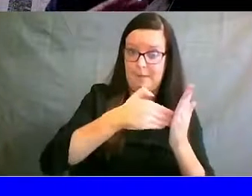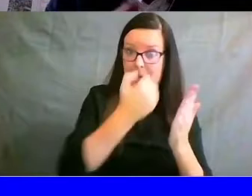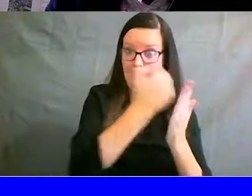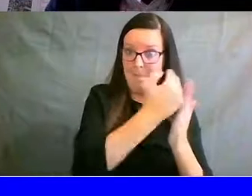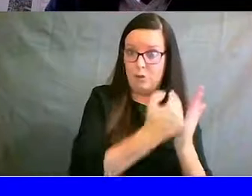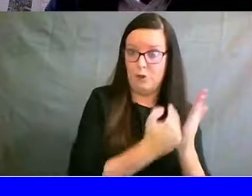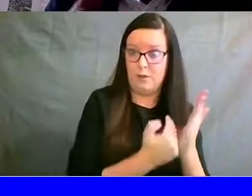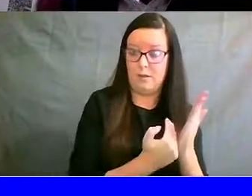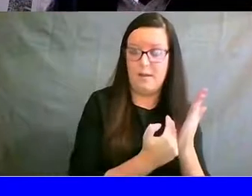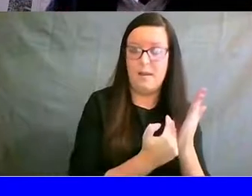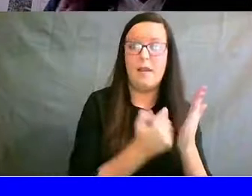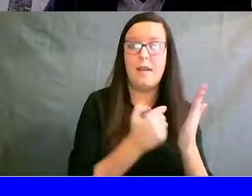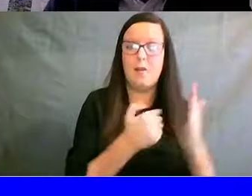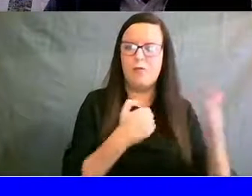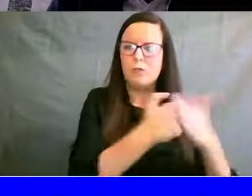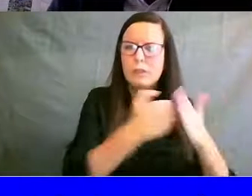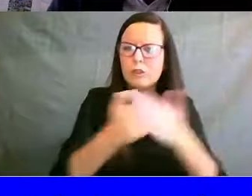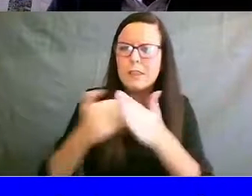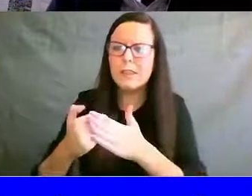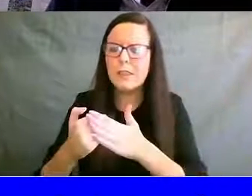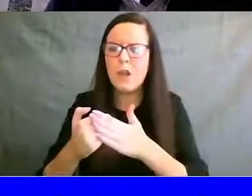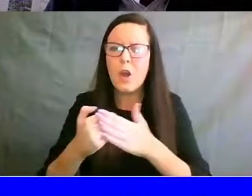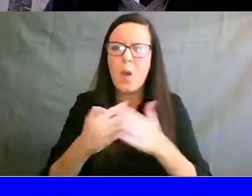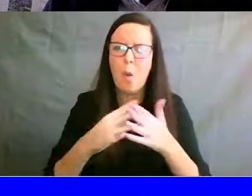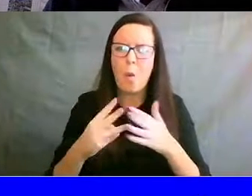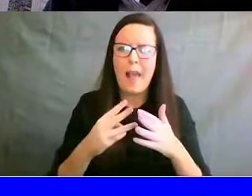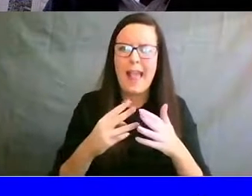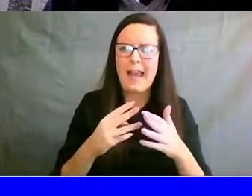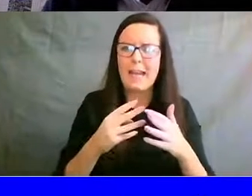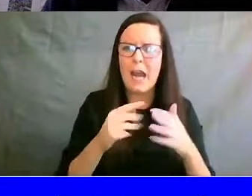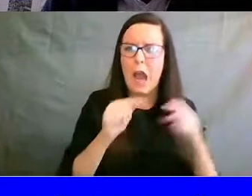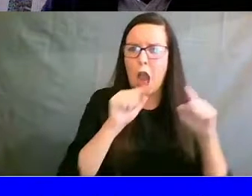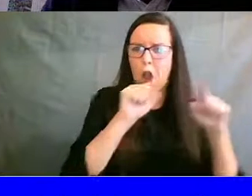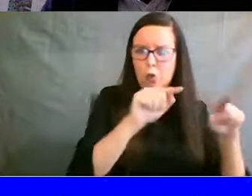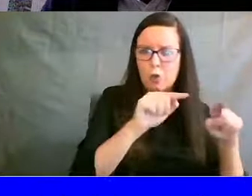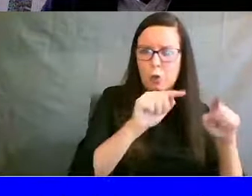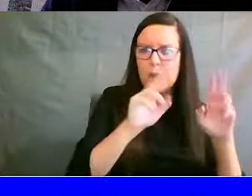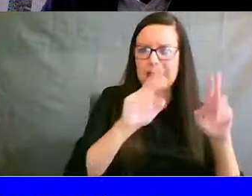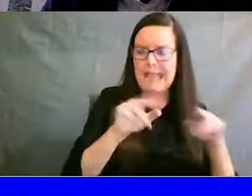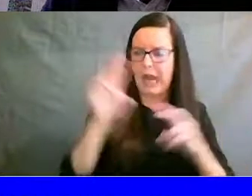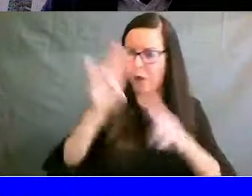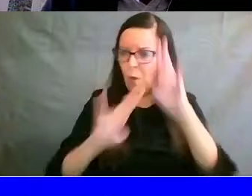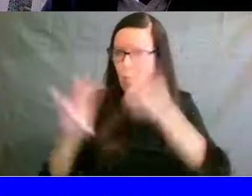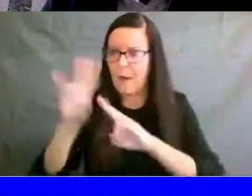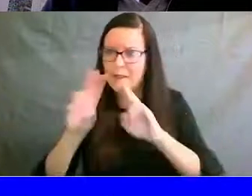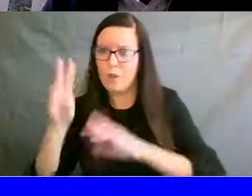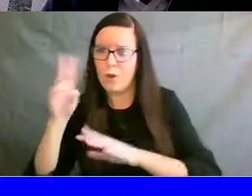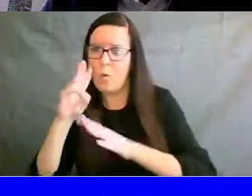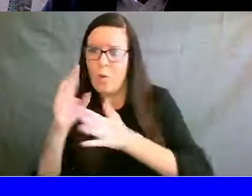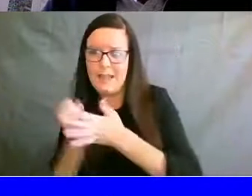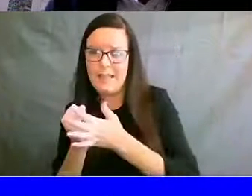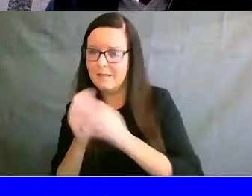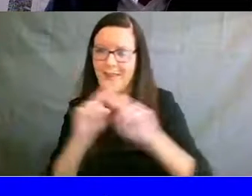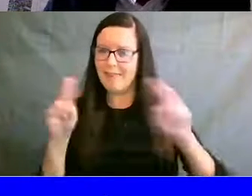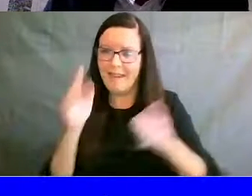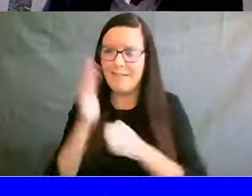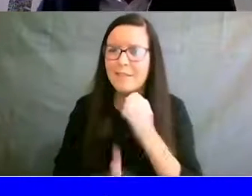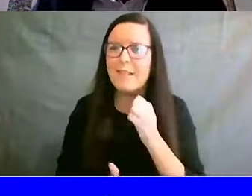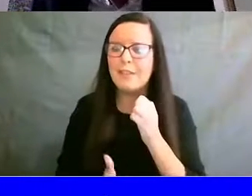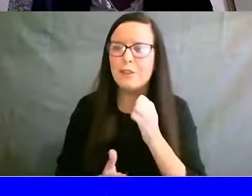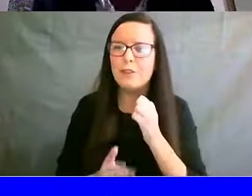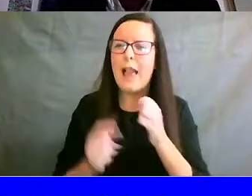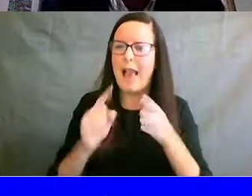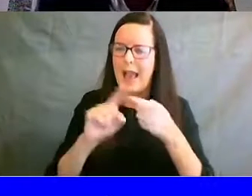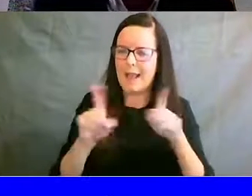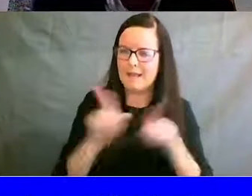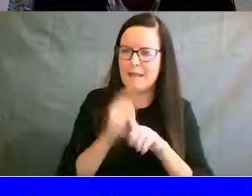in terms of restricting when an accused can personally cross-examine a witness, was not complete, and there's grounds to be critical of it.